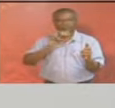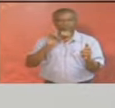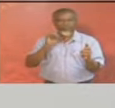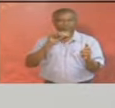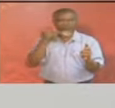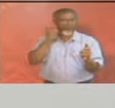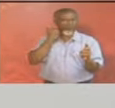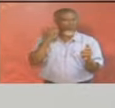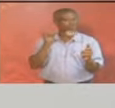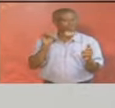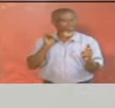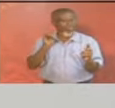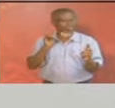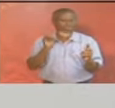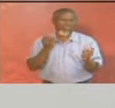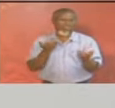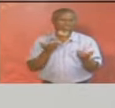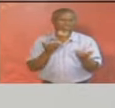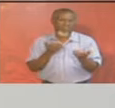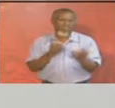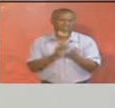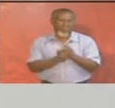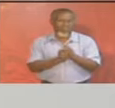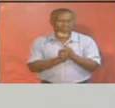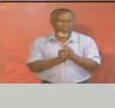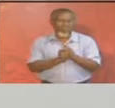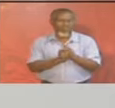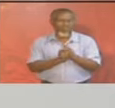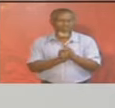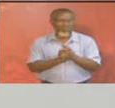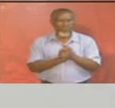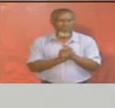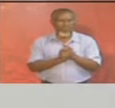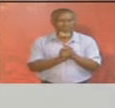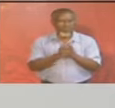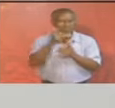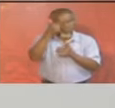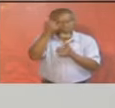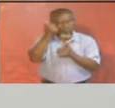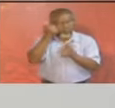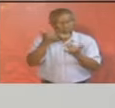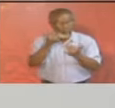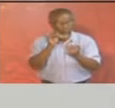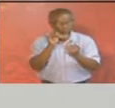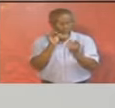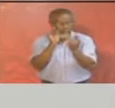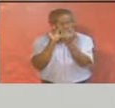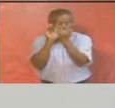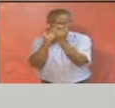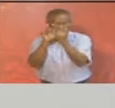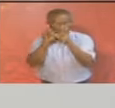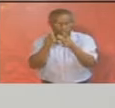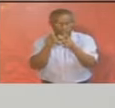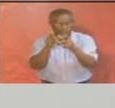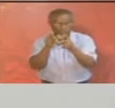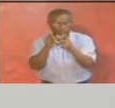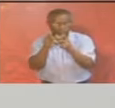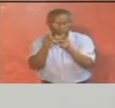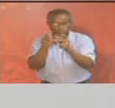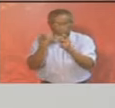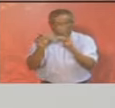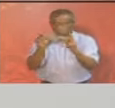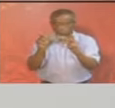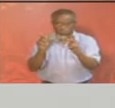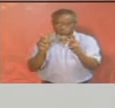contacts, the ability to identify asymptomatic people is actually greatly influenced by the fact that we